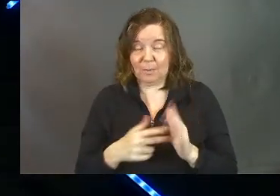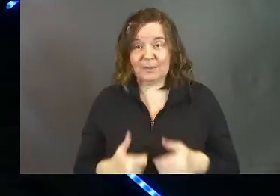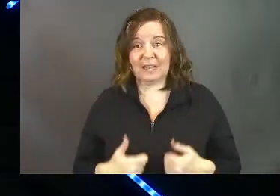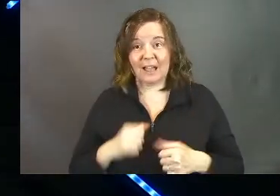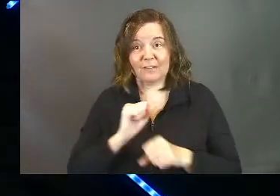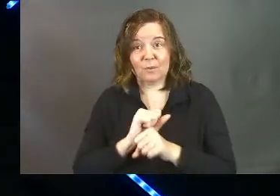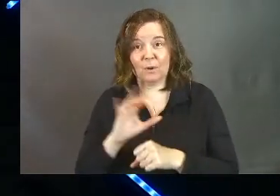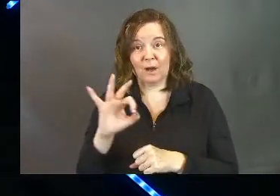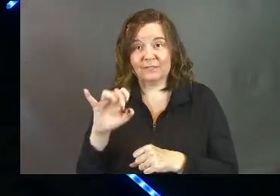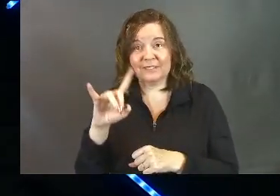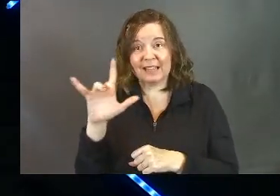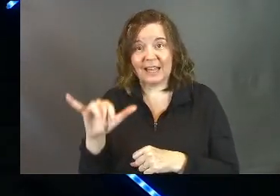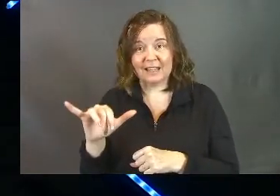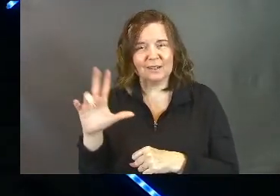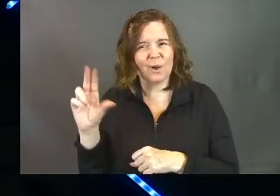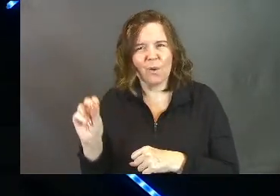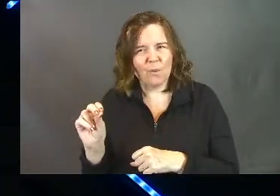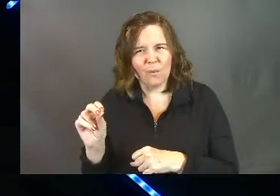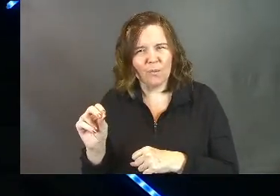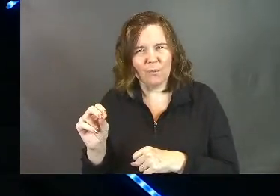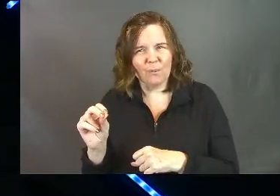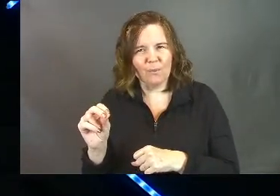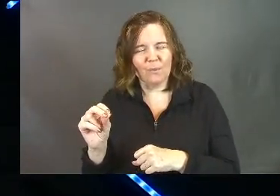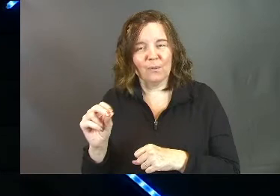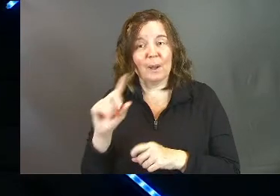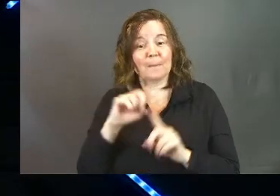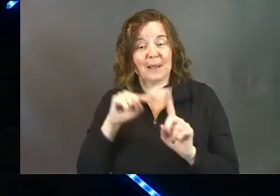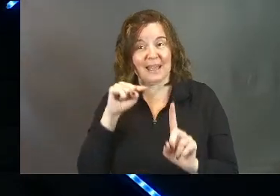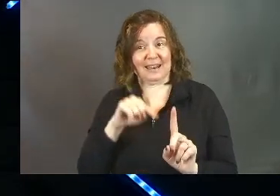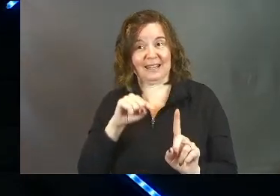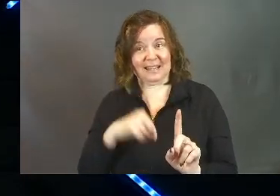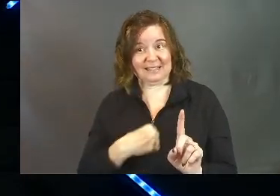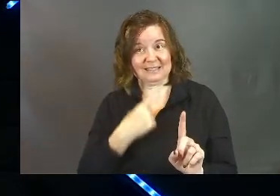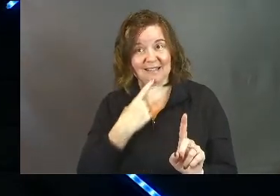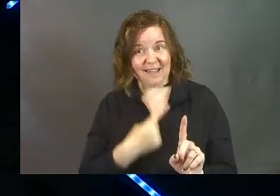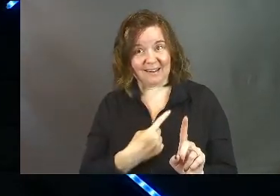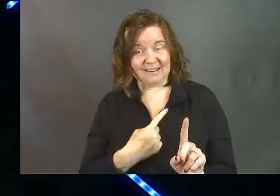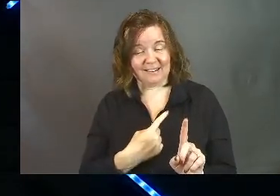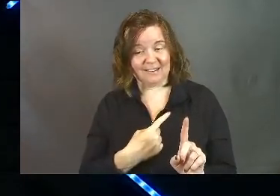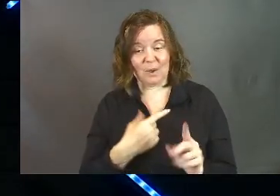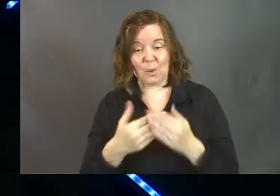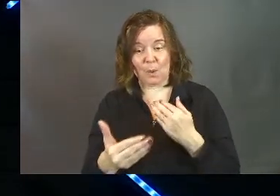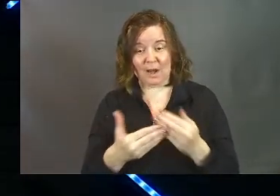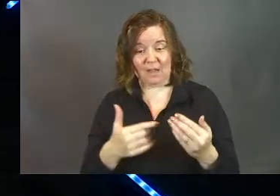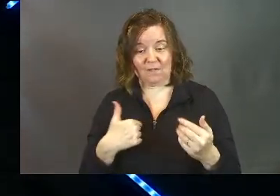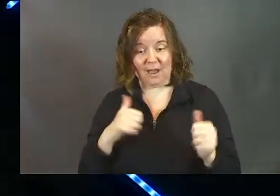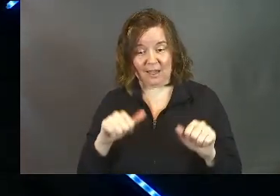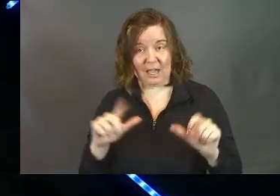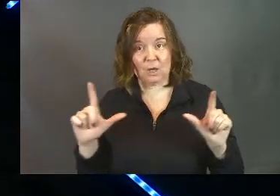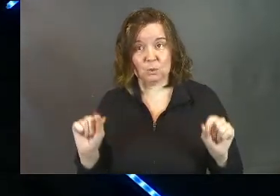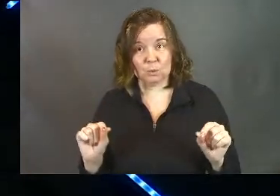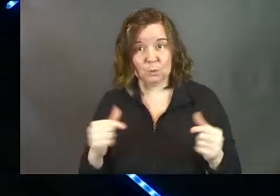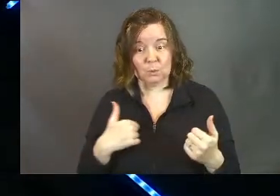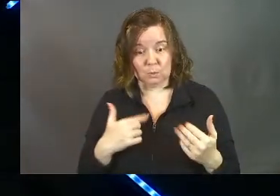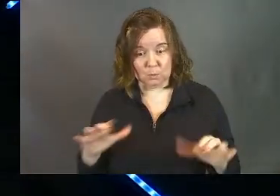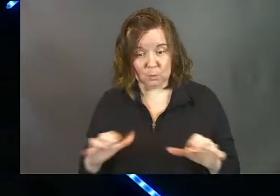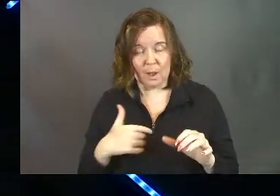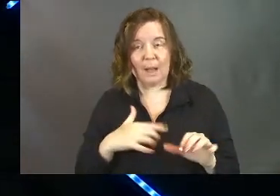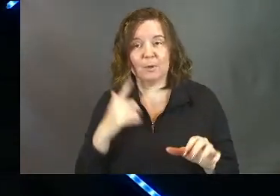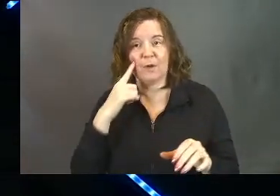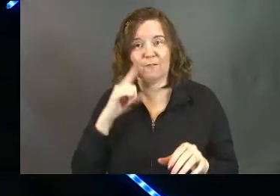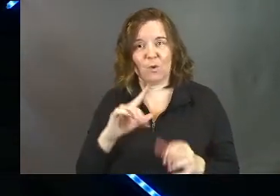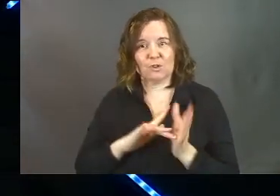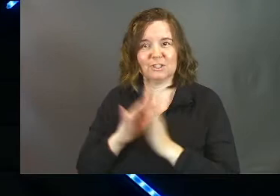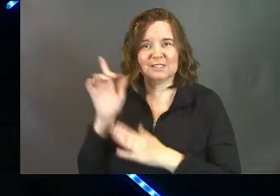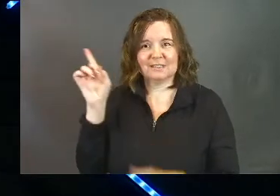life to work for Fidelity? No. But he has said, whatever I can do, I'm going to do that